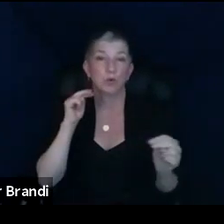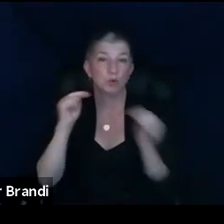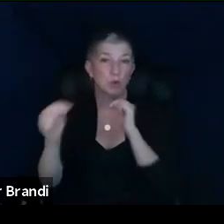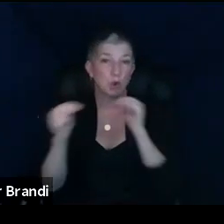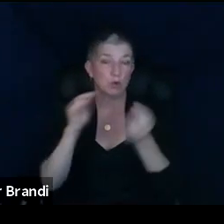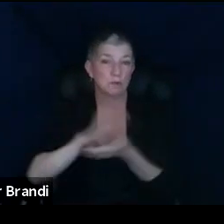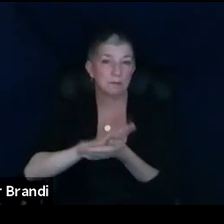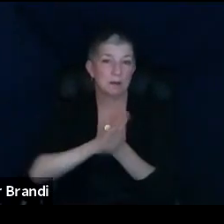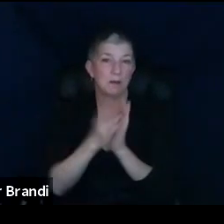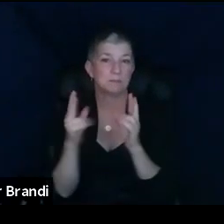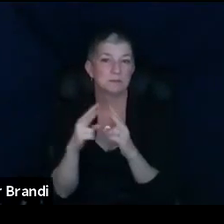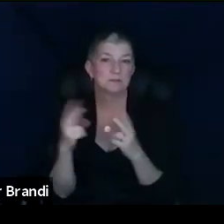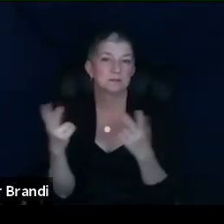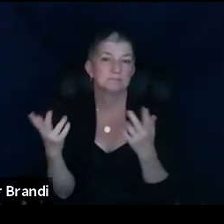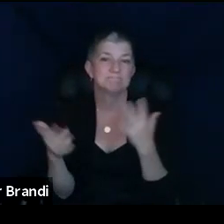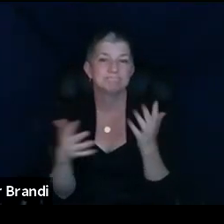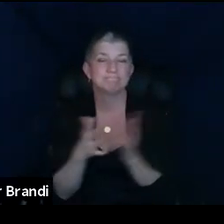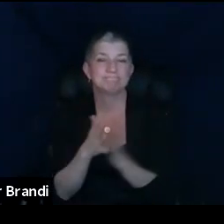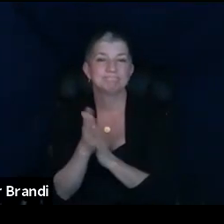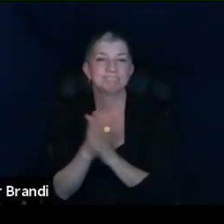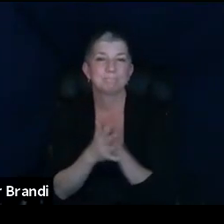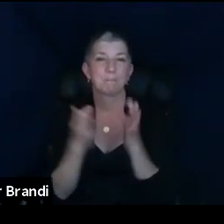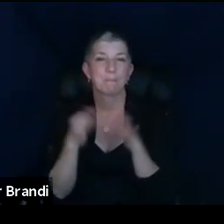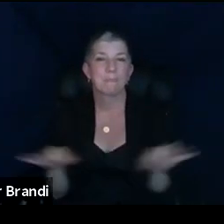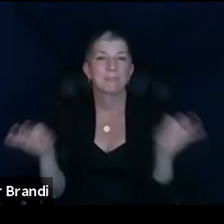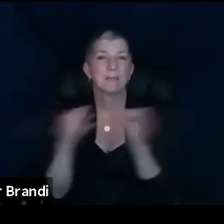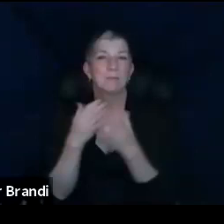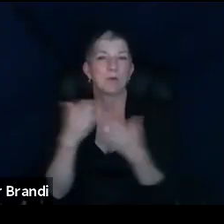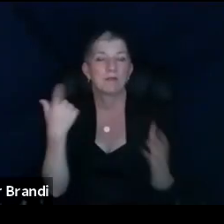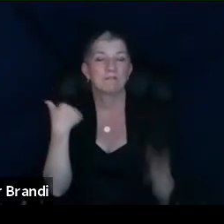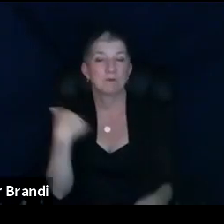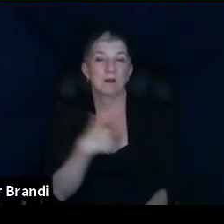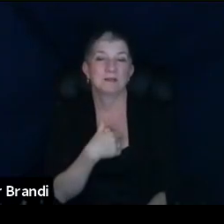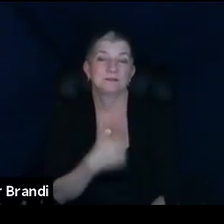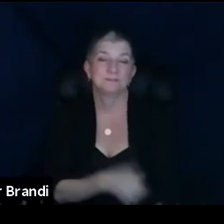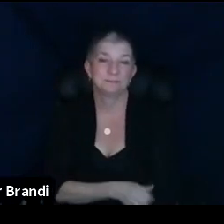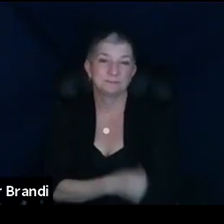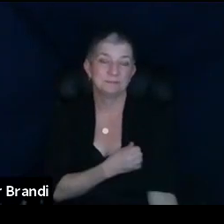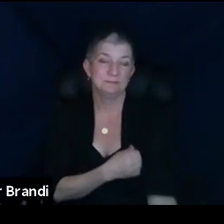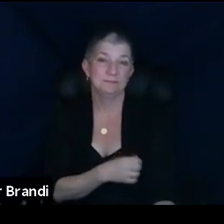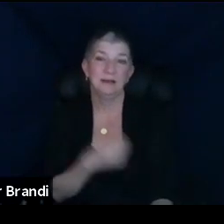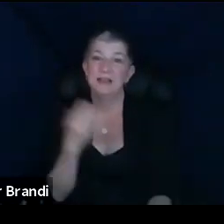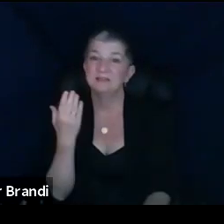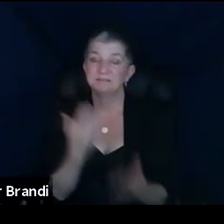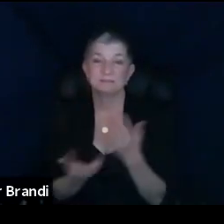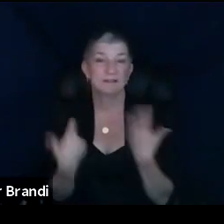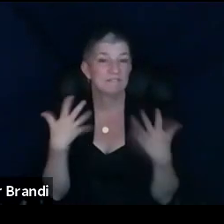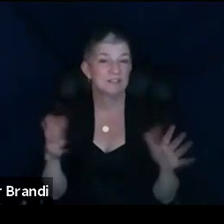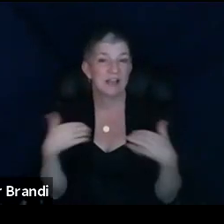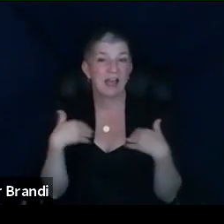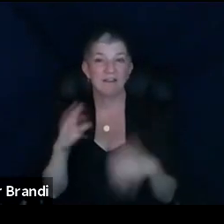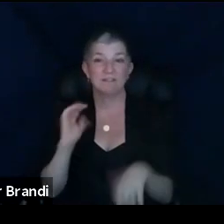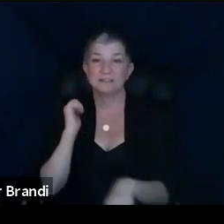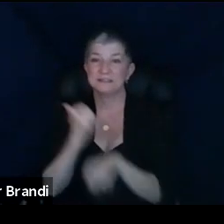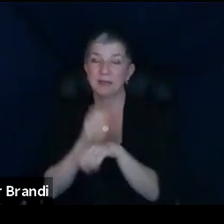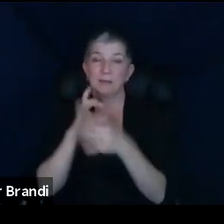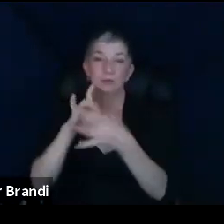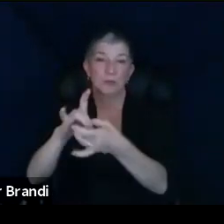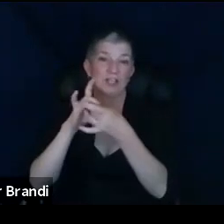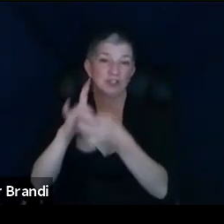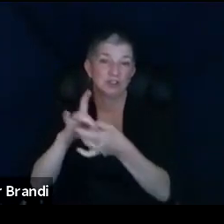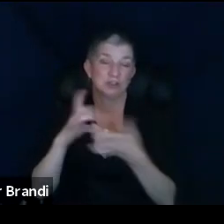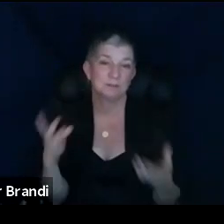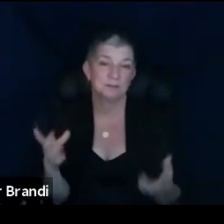a very important thing to us, even those that are established relationships.